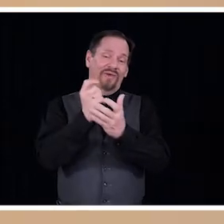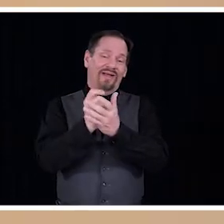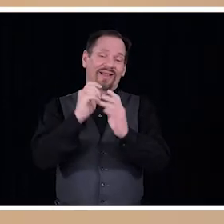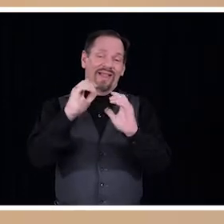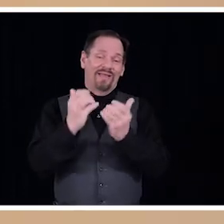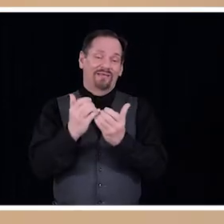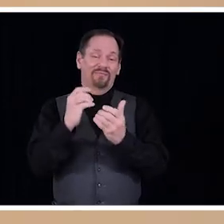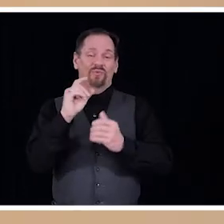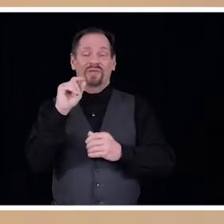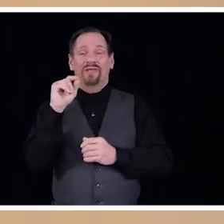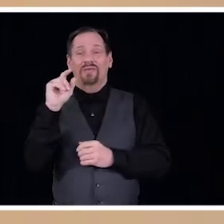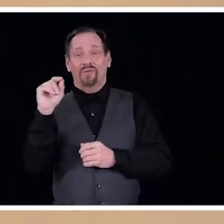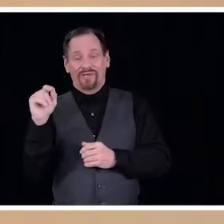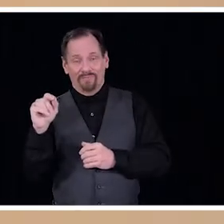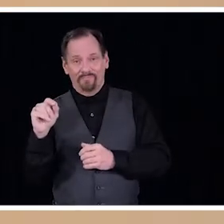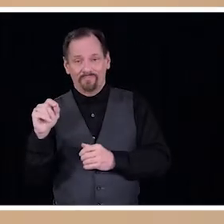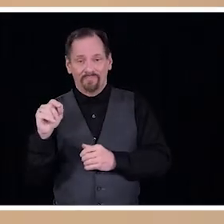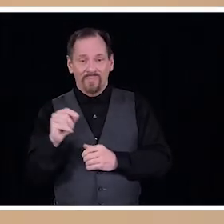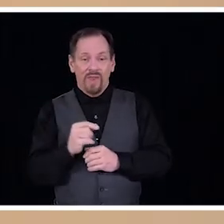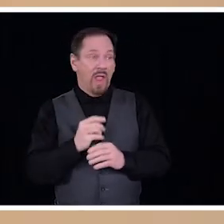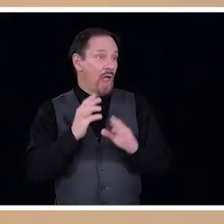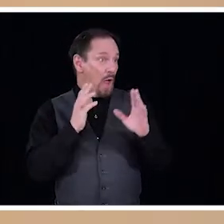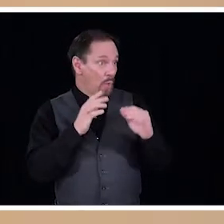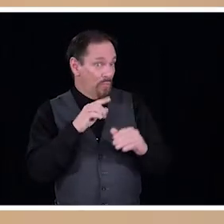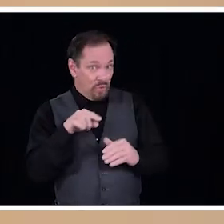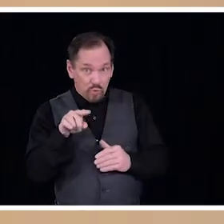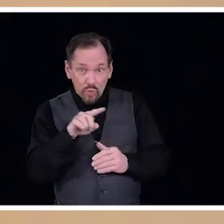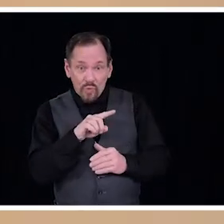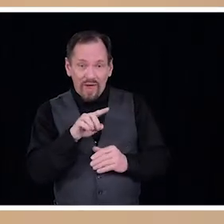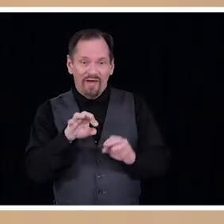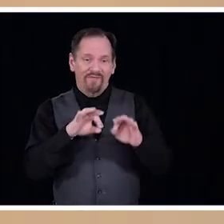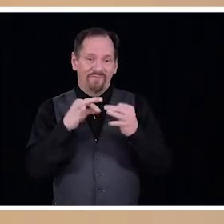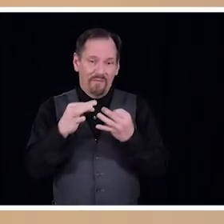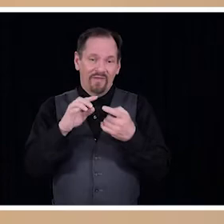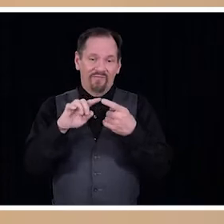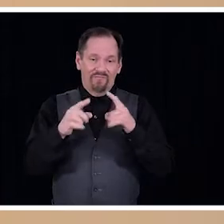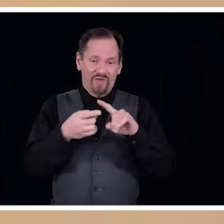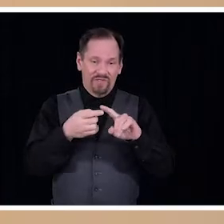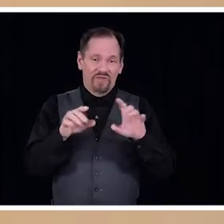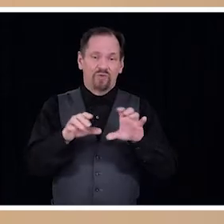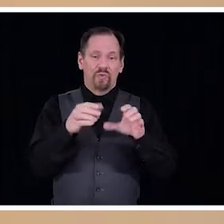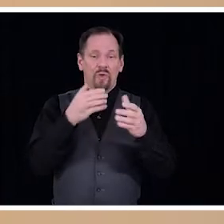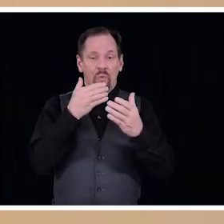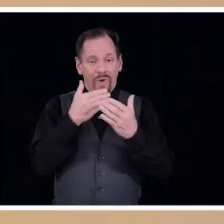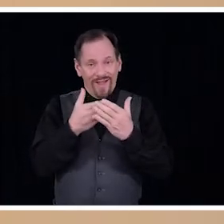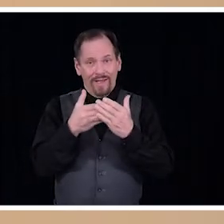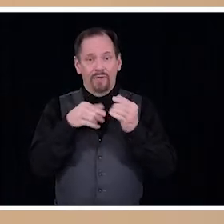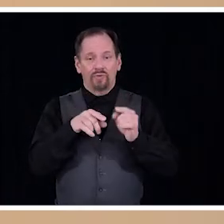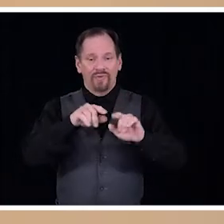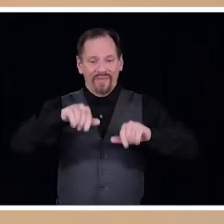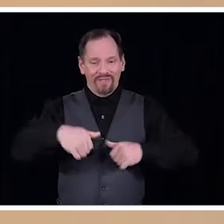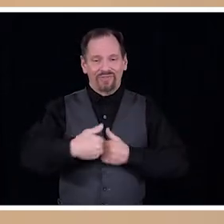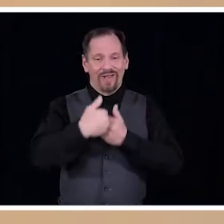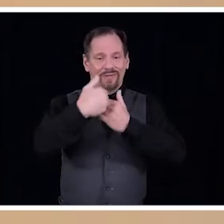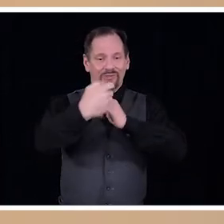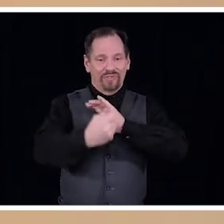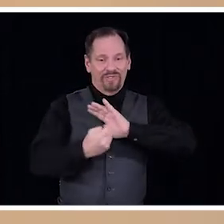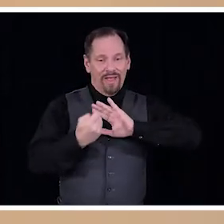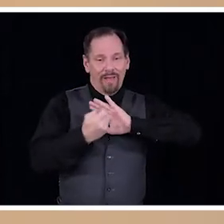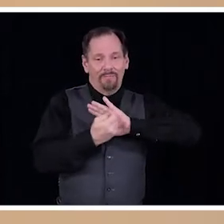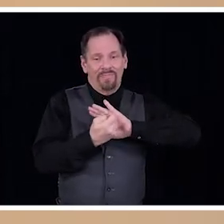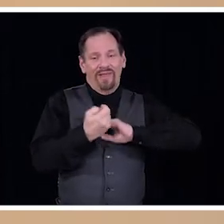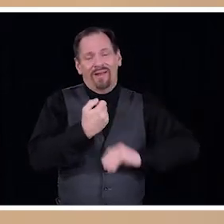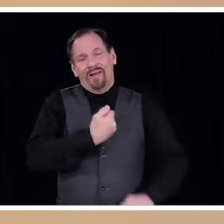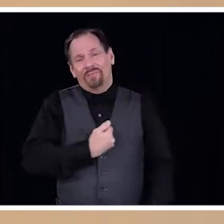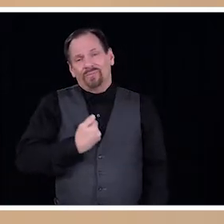I hope you and your extended family and friends are doing well during these trying times. And I'm sorry we're not